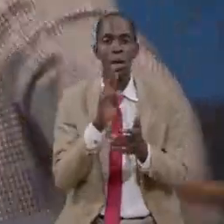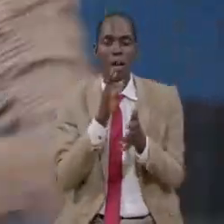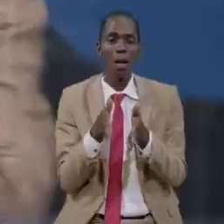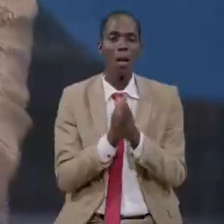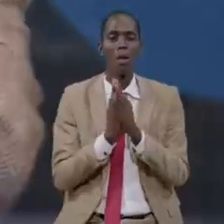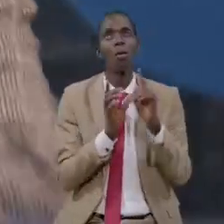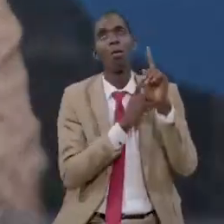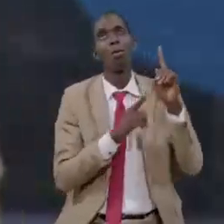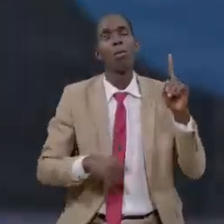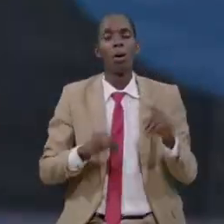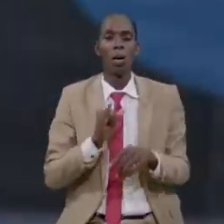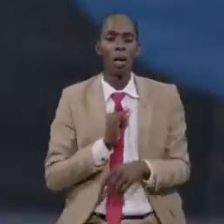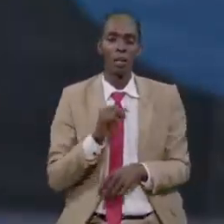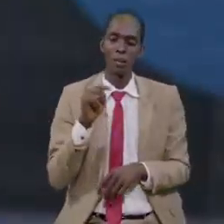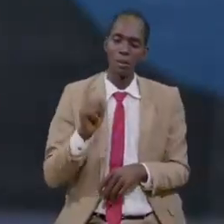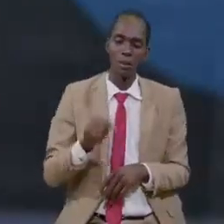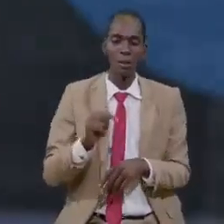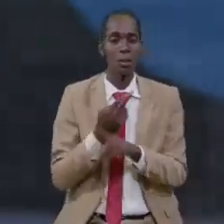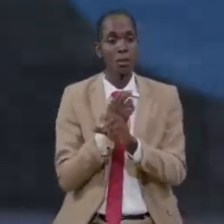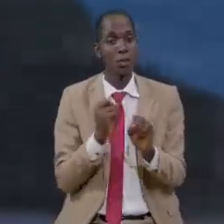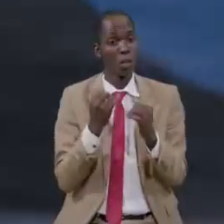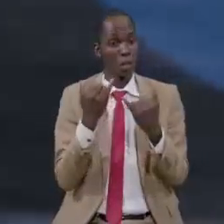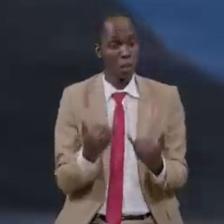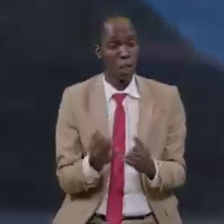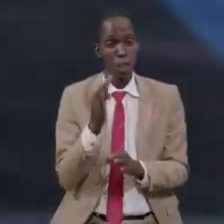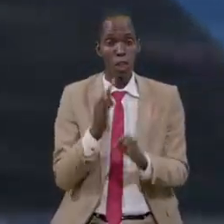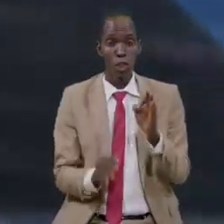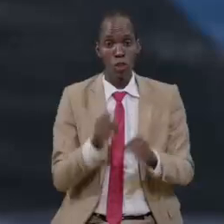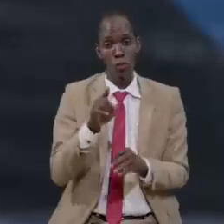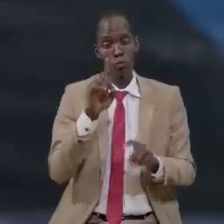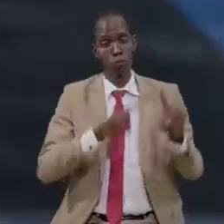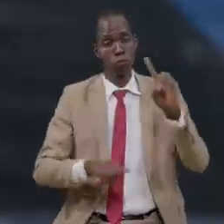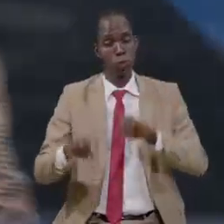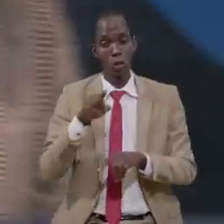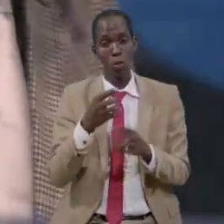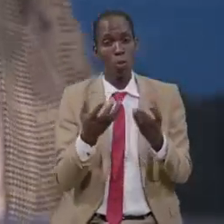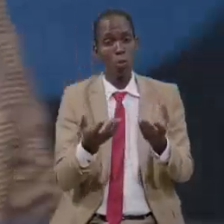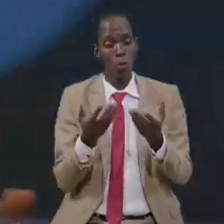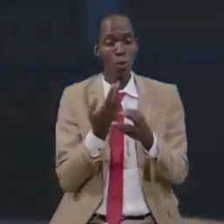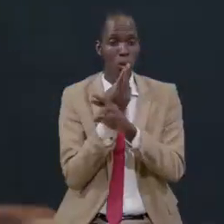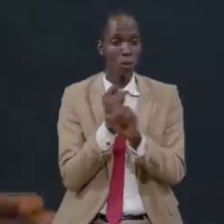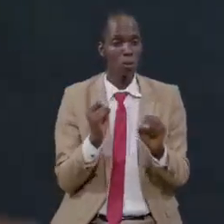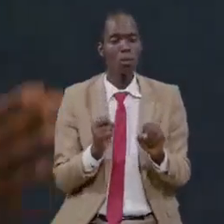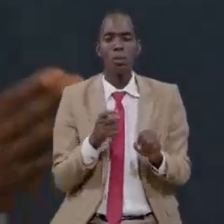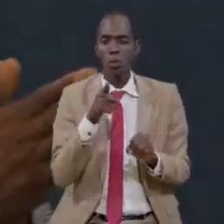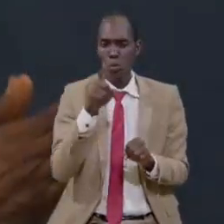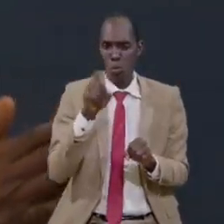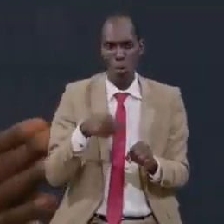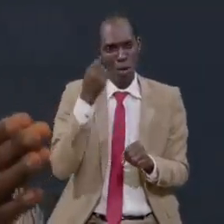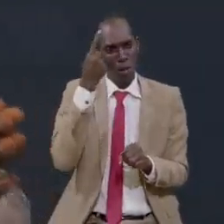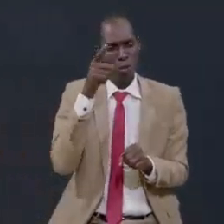redemption. Now, if you say you need redemption, you need to understand, you need to define